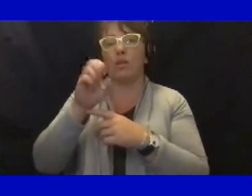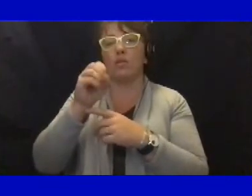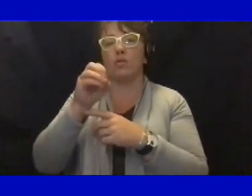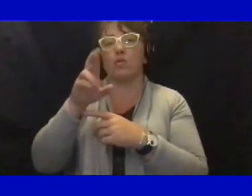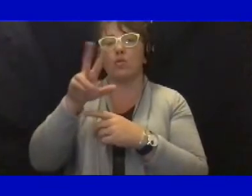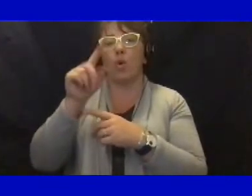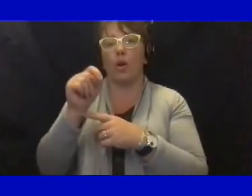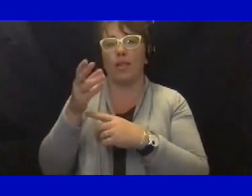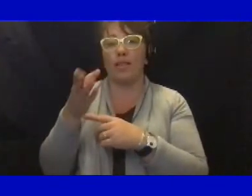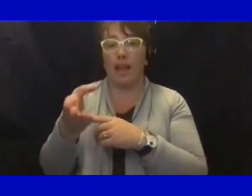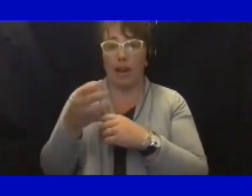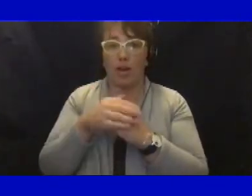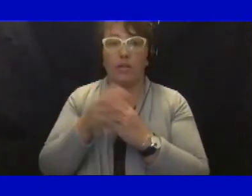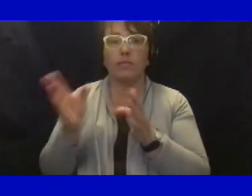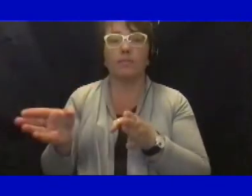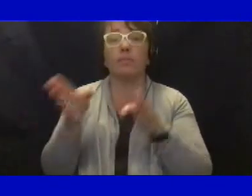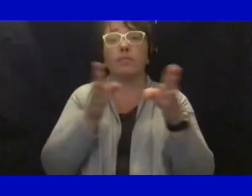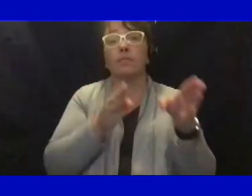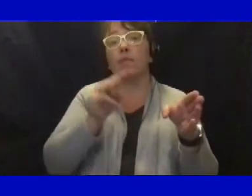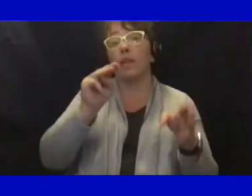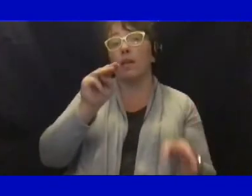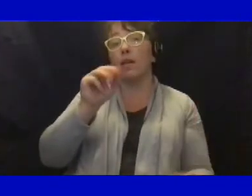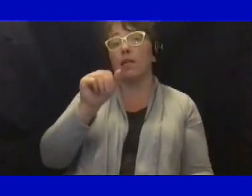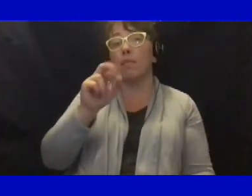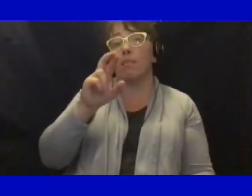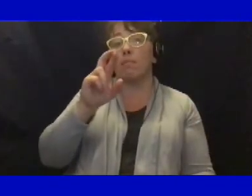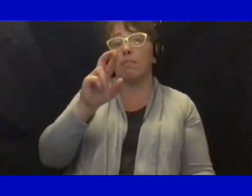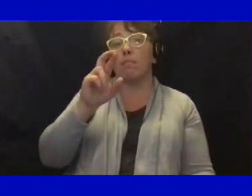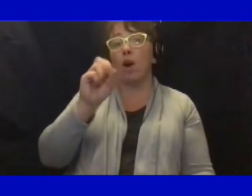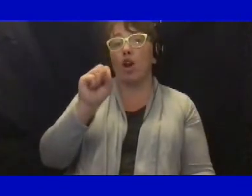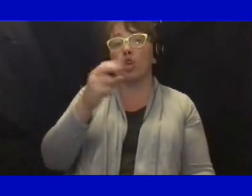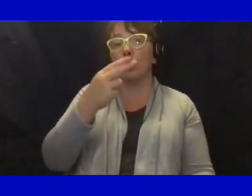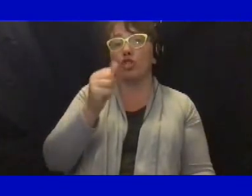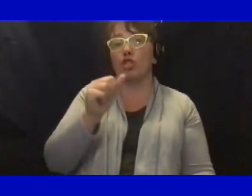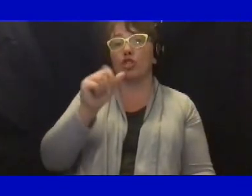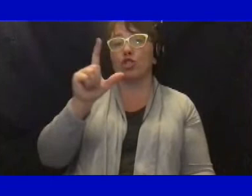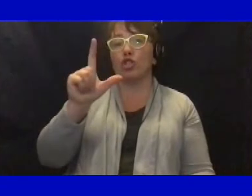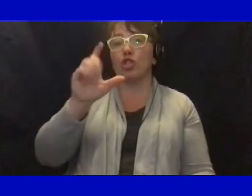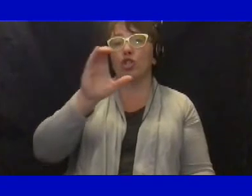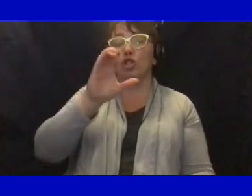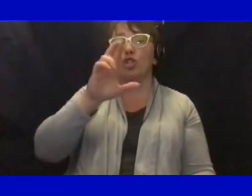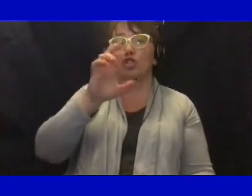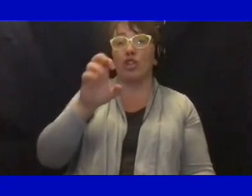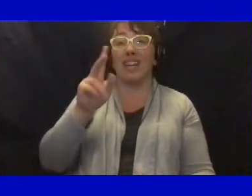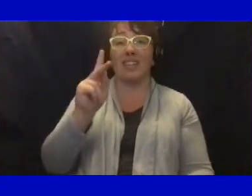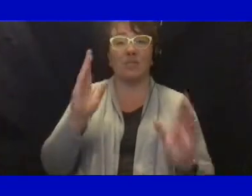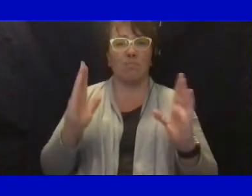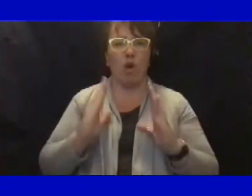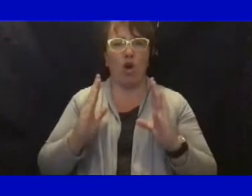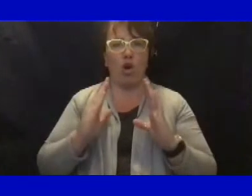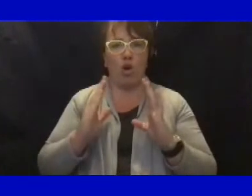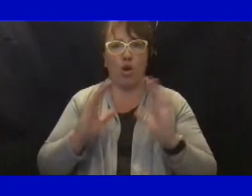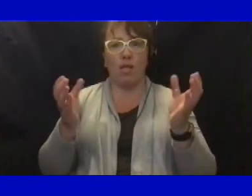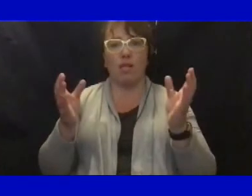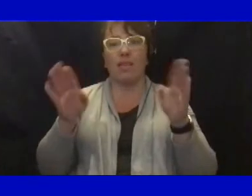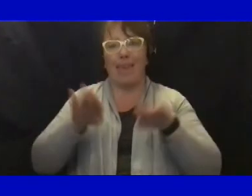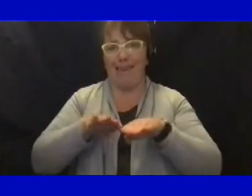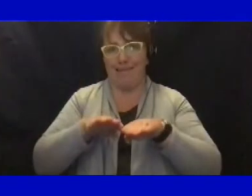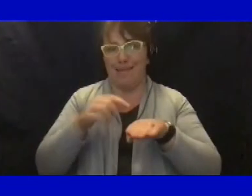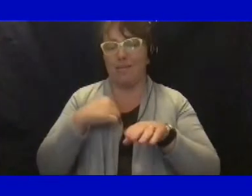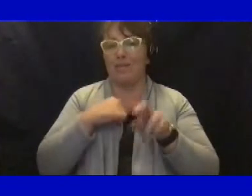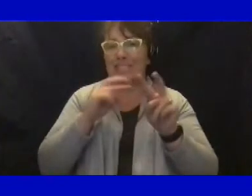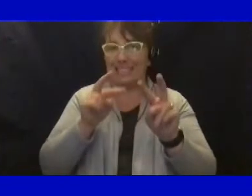Moving on to Marshall Creek. Marshall Creek is actually one of the smallest canyons that we're watching. It's a 400-acre canyon. Marshall